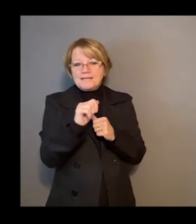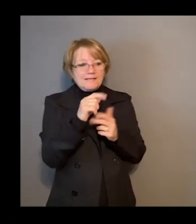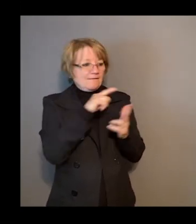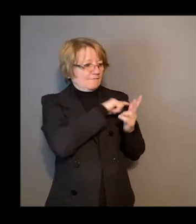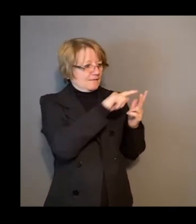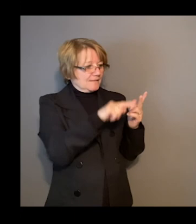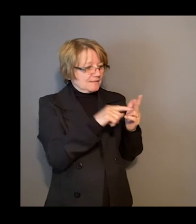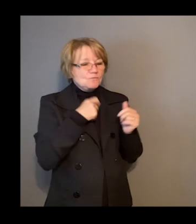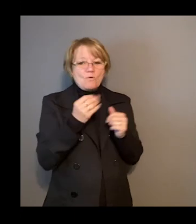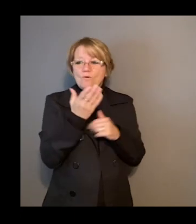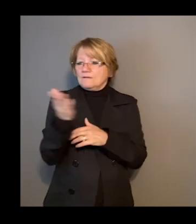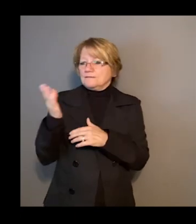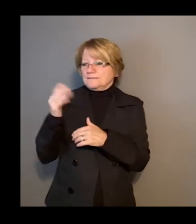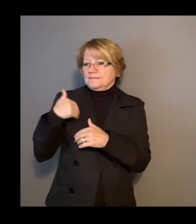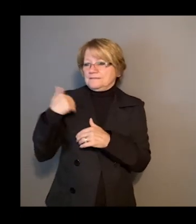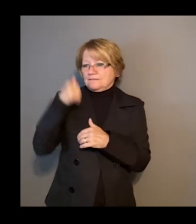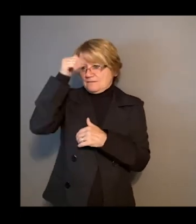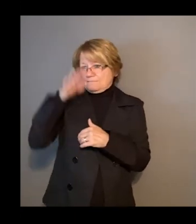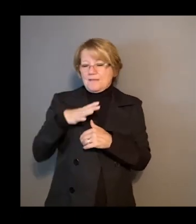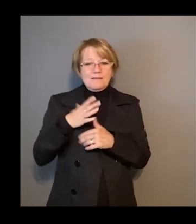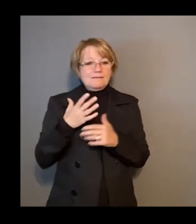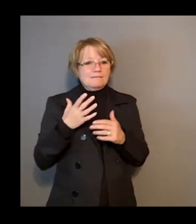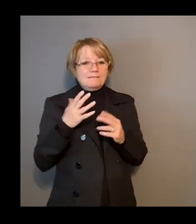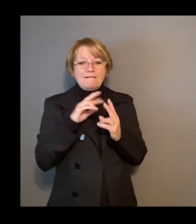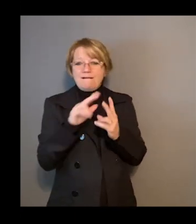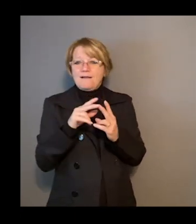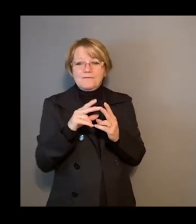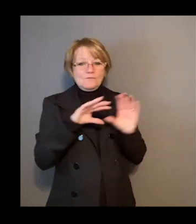as well. Things that will help you